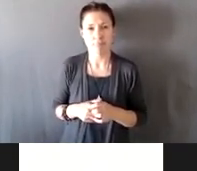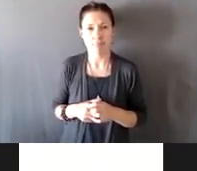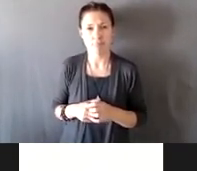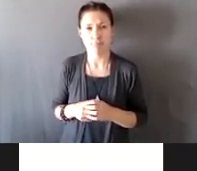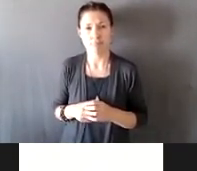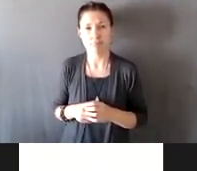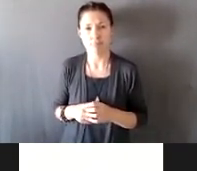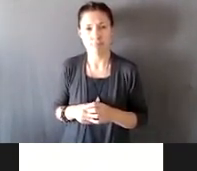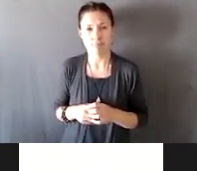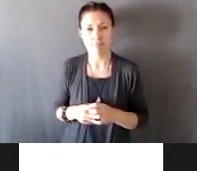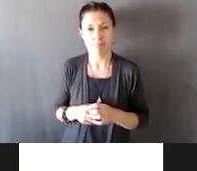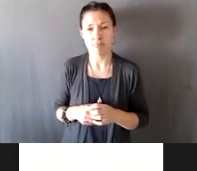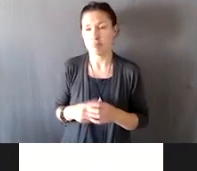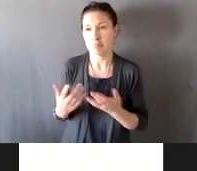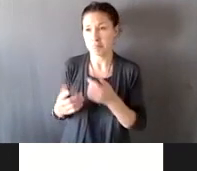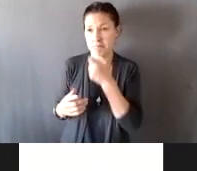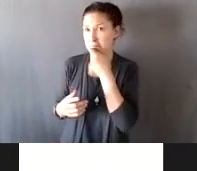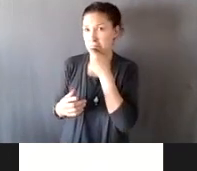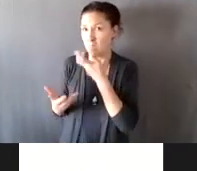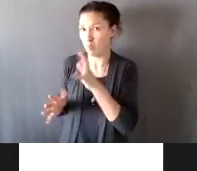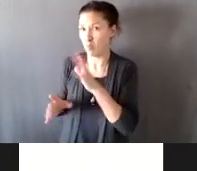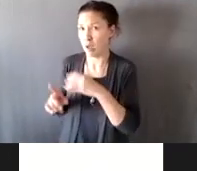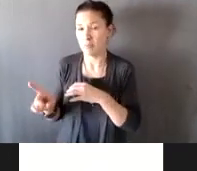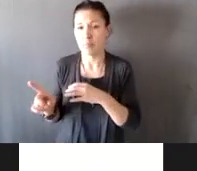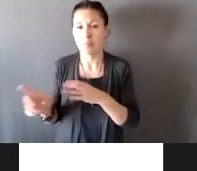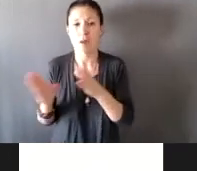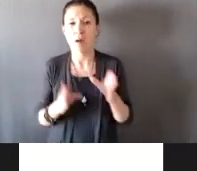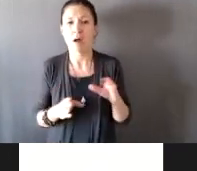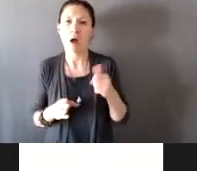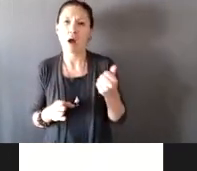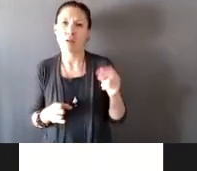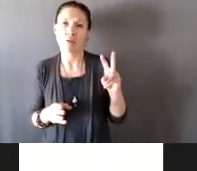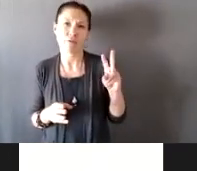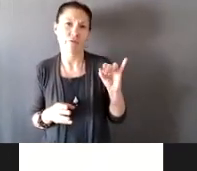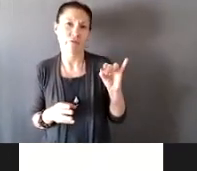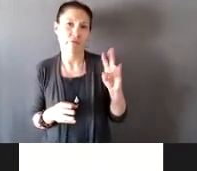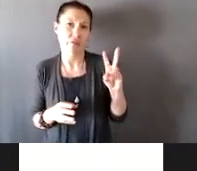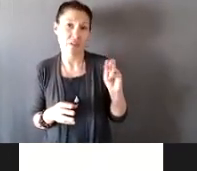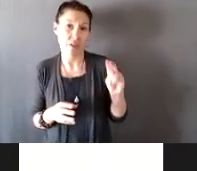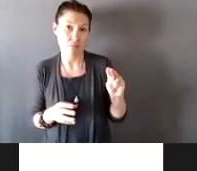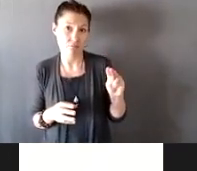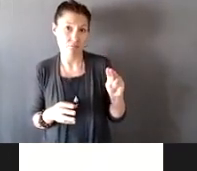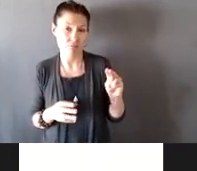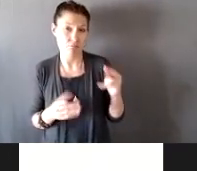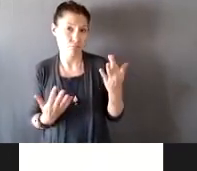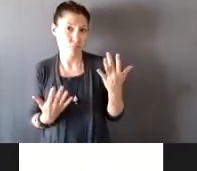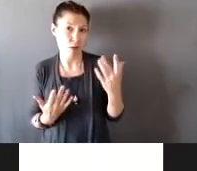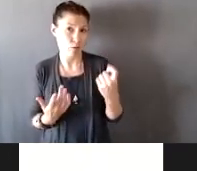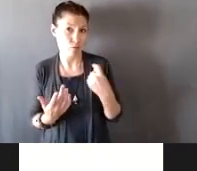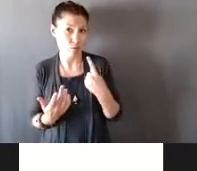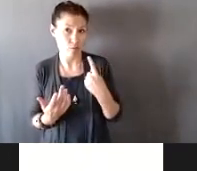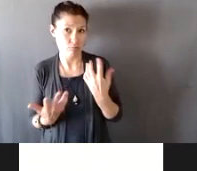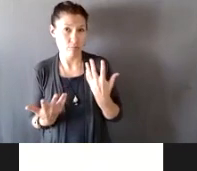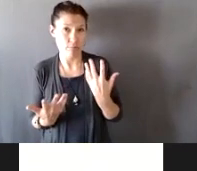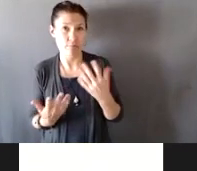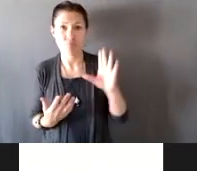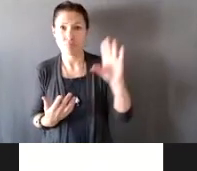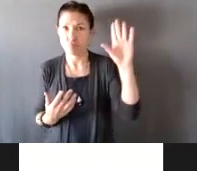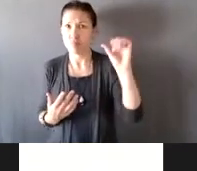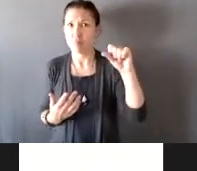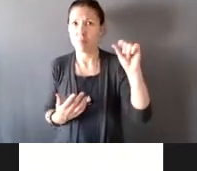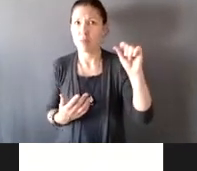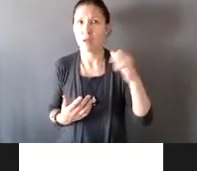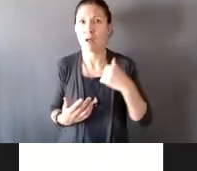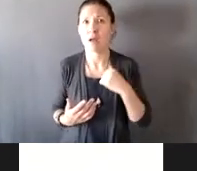Or maybe not. I also have Vivian. Do you have a question you want to share or a comment? Yeah, first of all, I just want